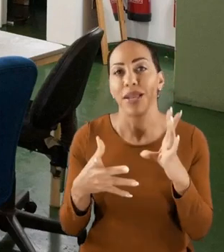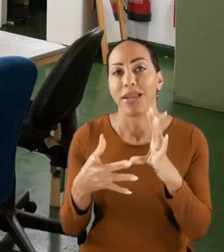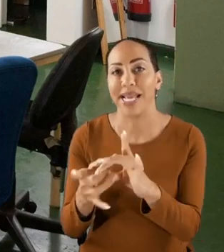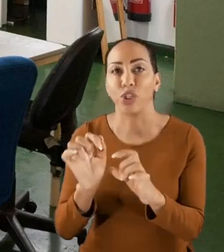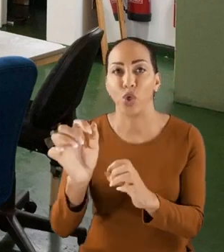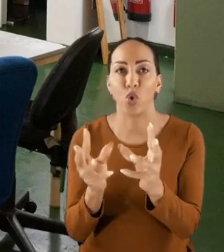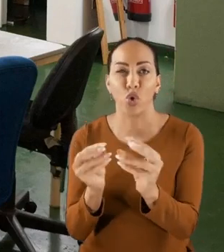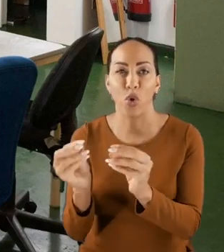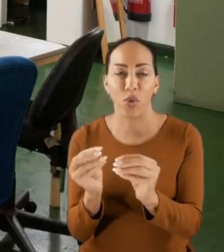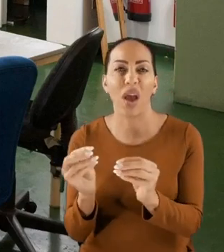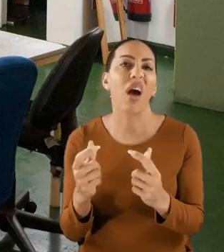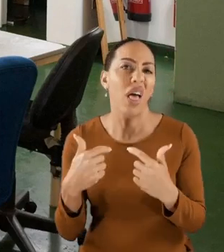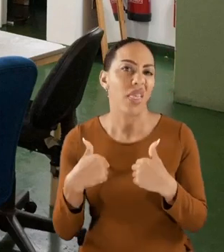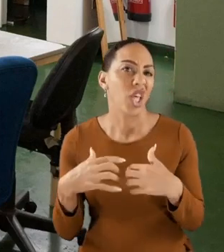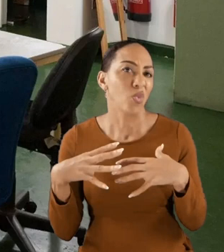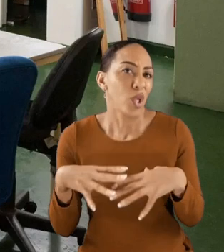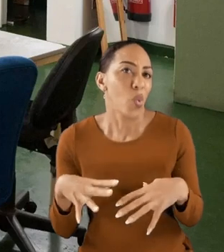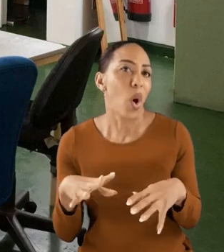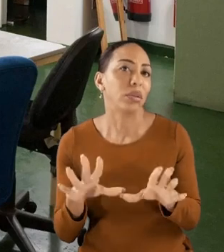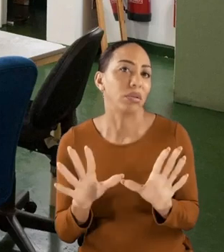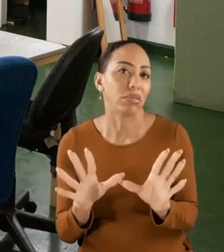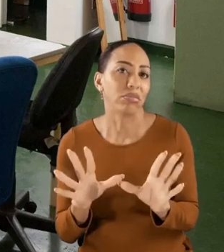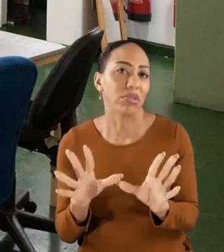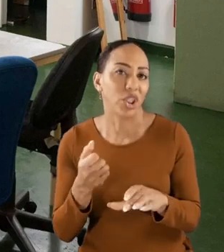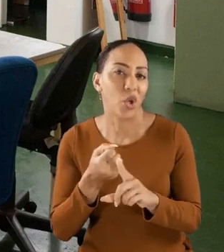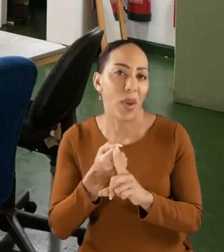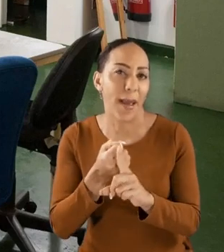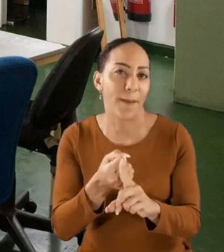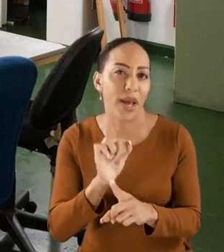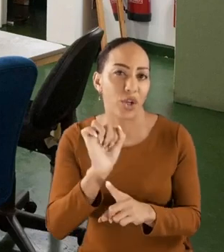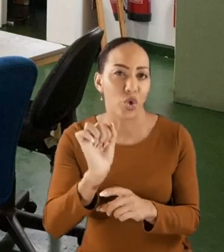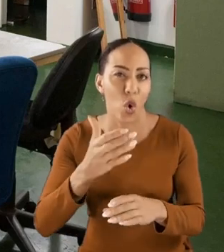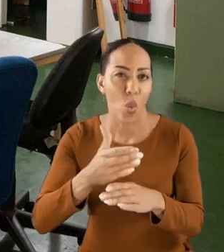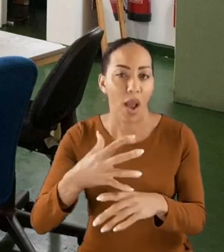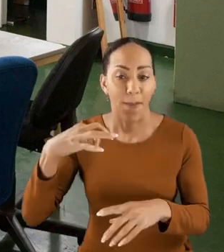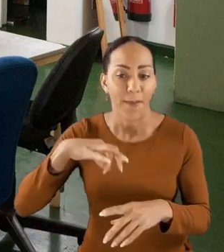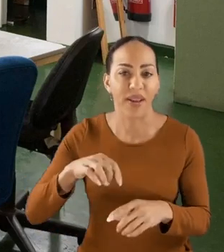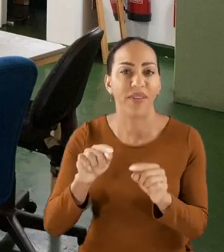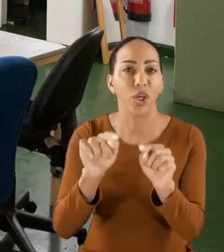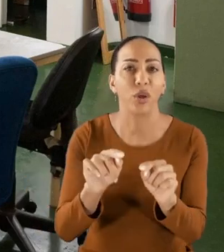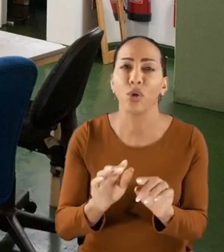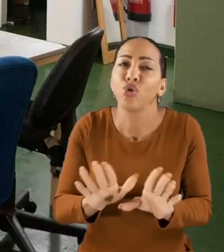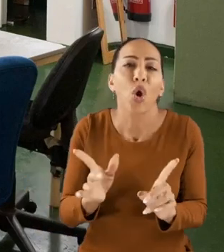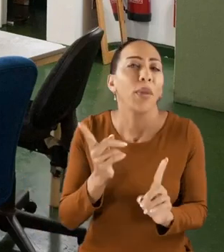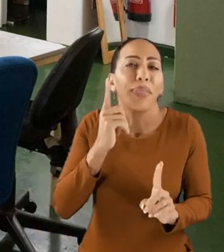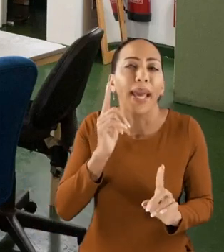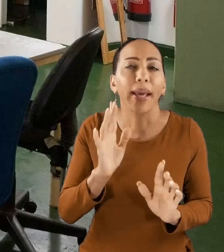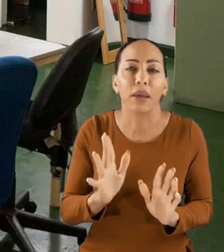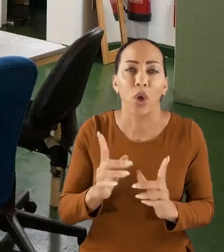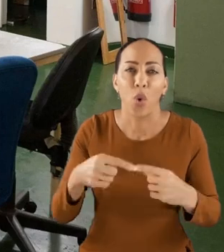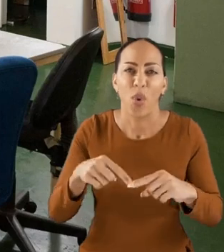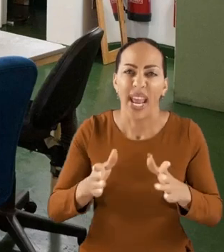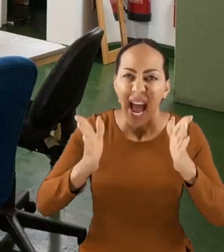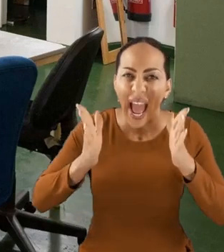what we really want, how we want this to sort of impact your work and benefit you. So don't think we